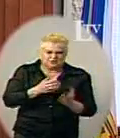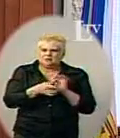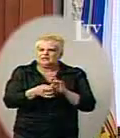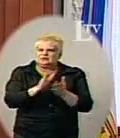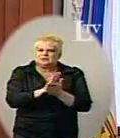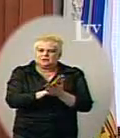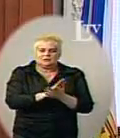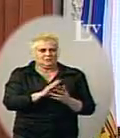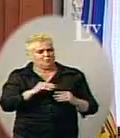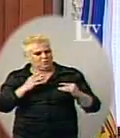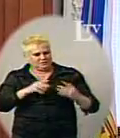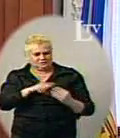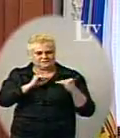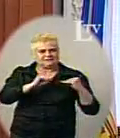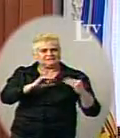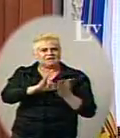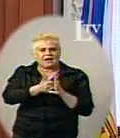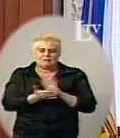again,